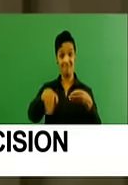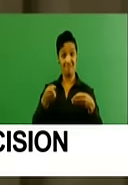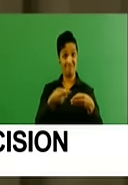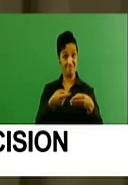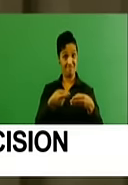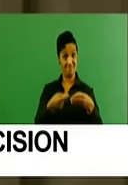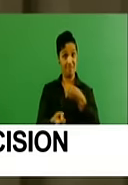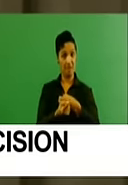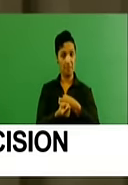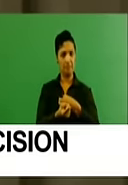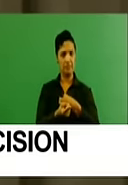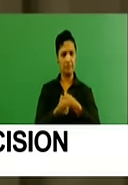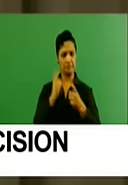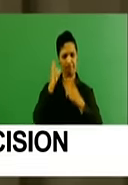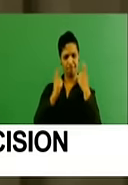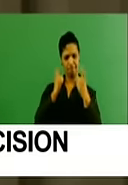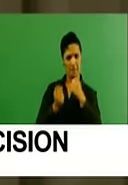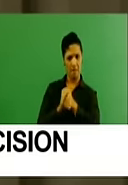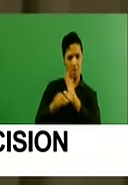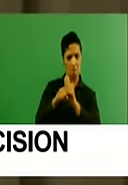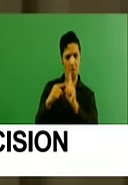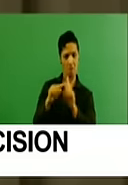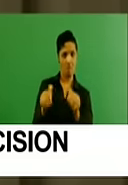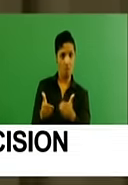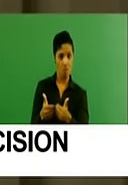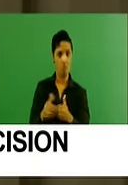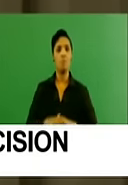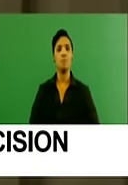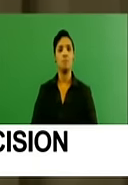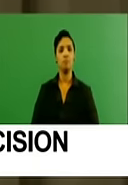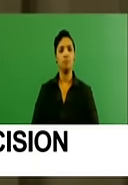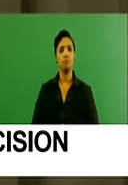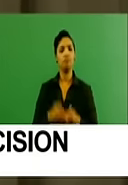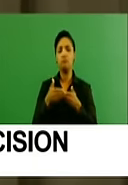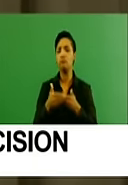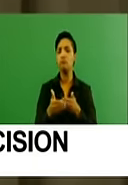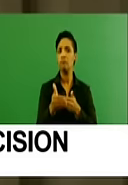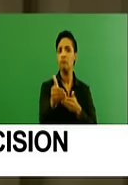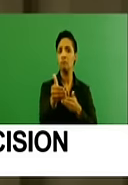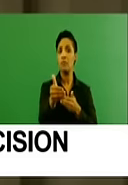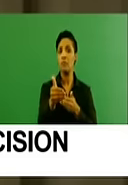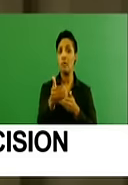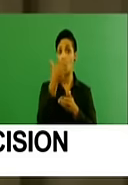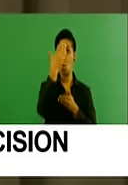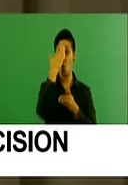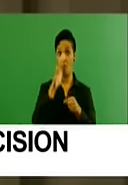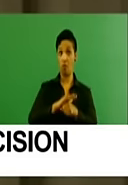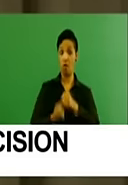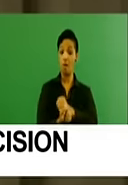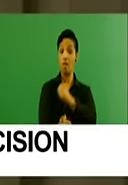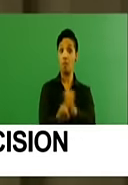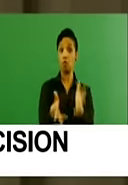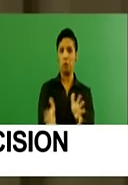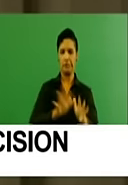these developments are being assessed. The lack of clarity regarding the process going forward has